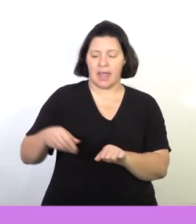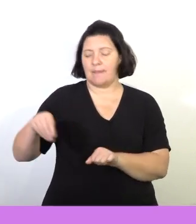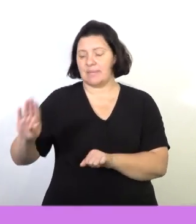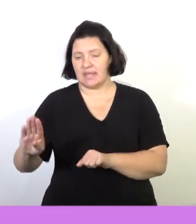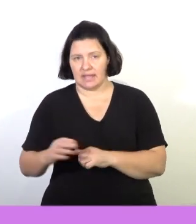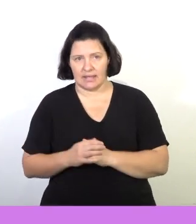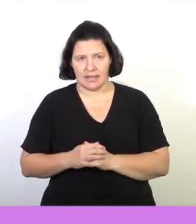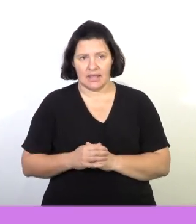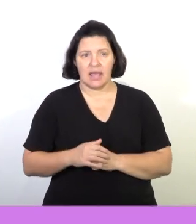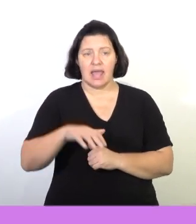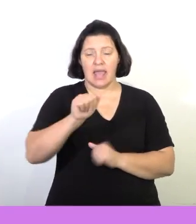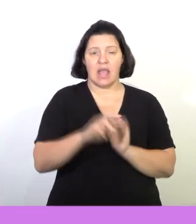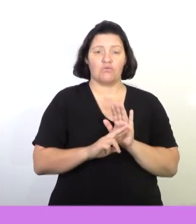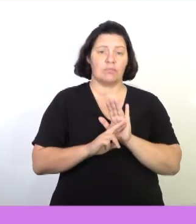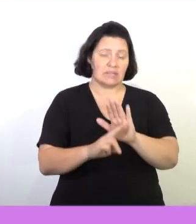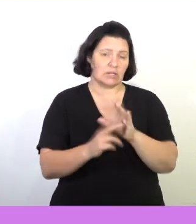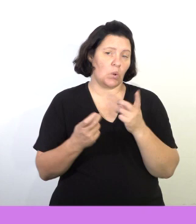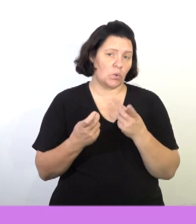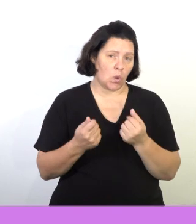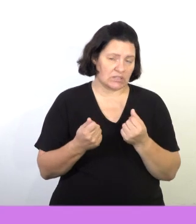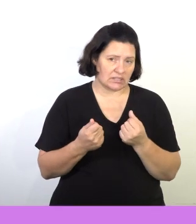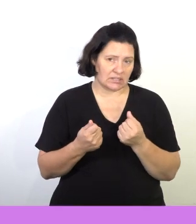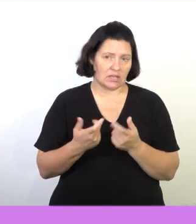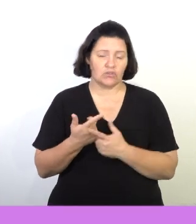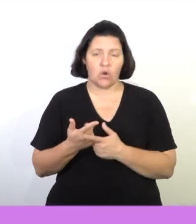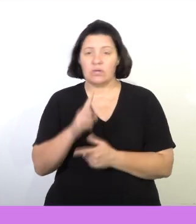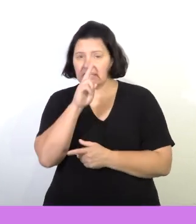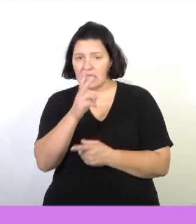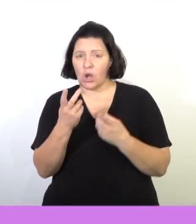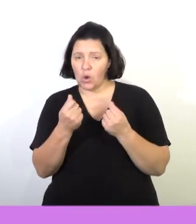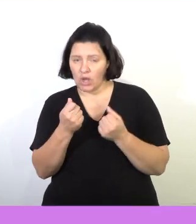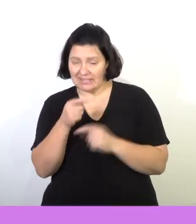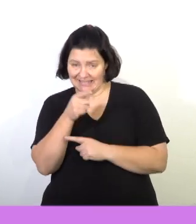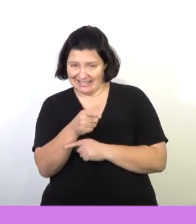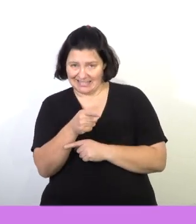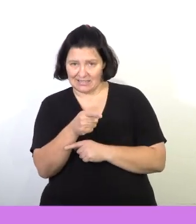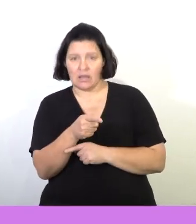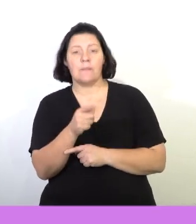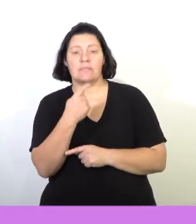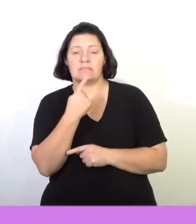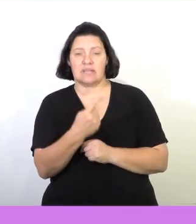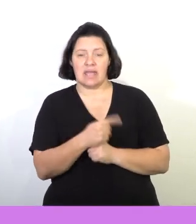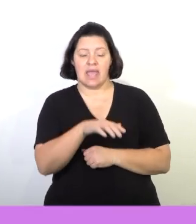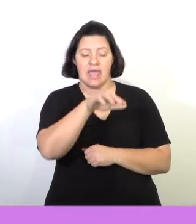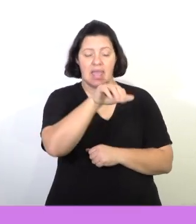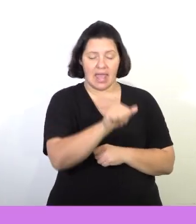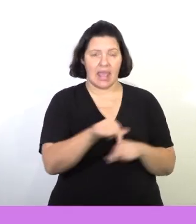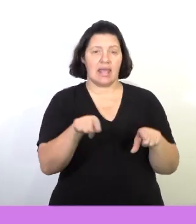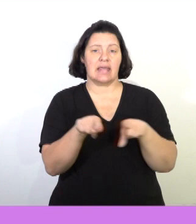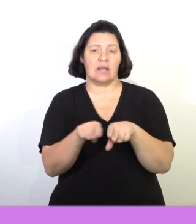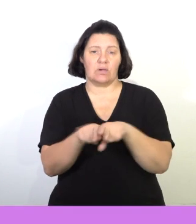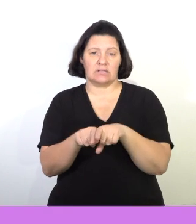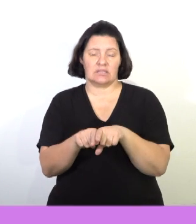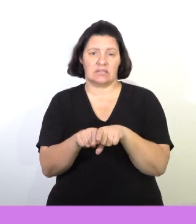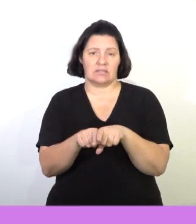A and B. Again, A represents cost. So where we see cost on the formula, we'll then say